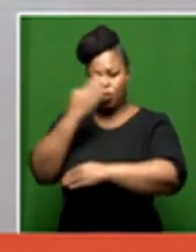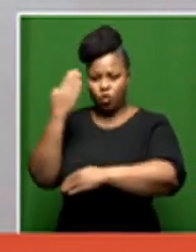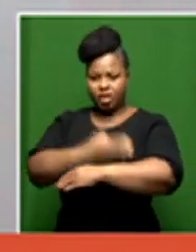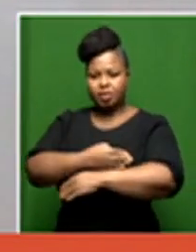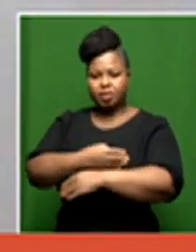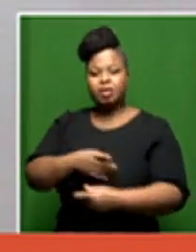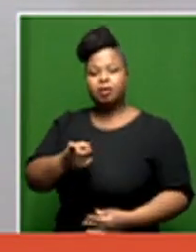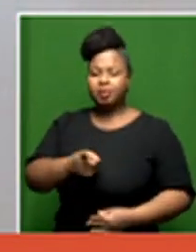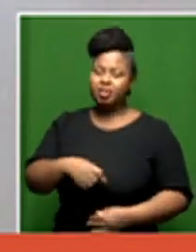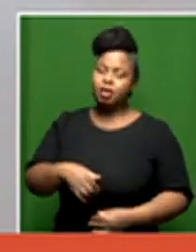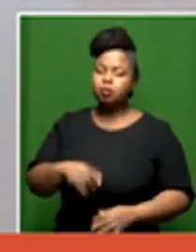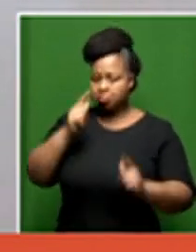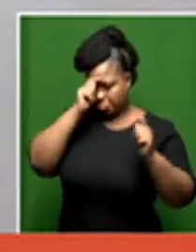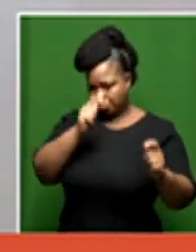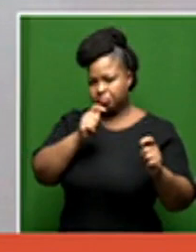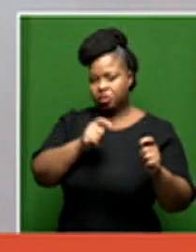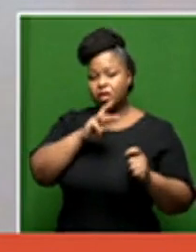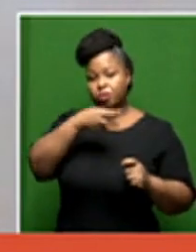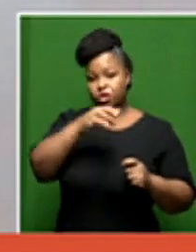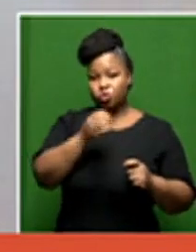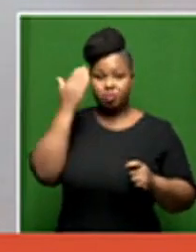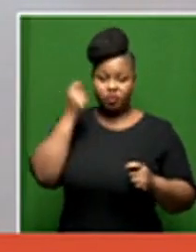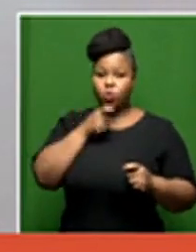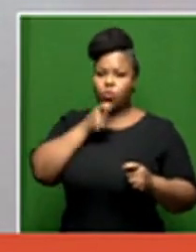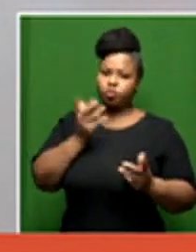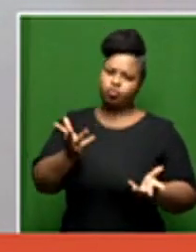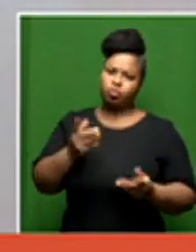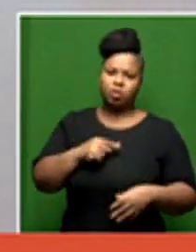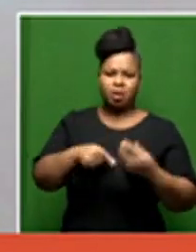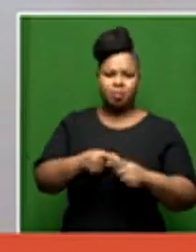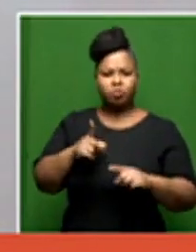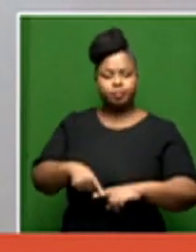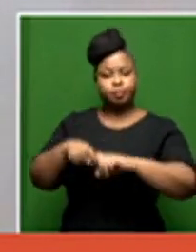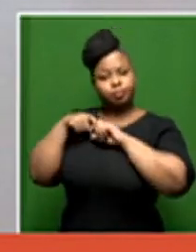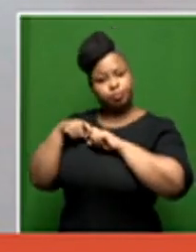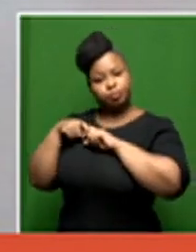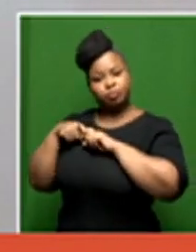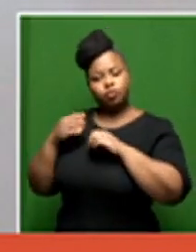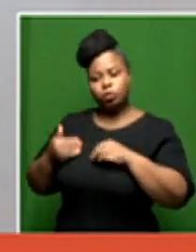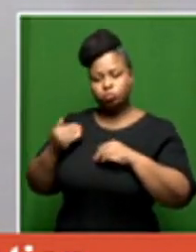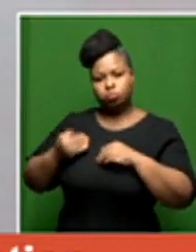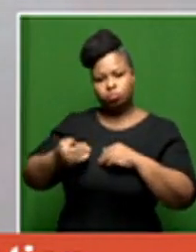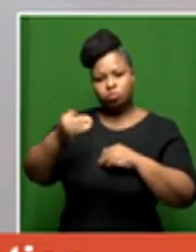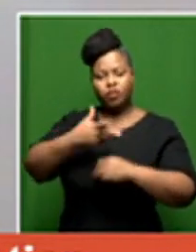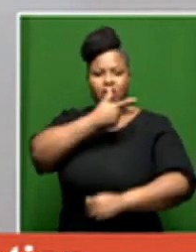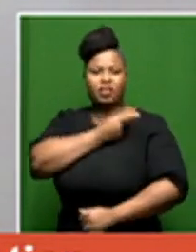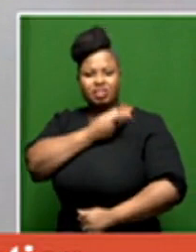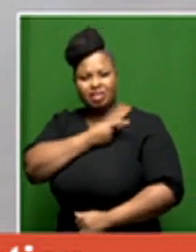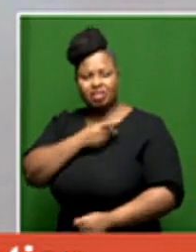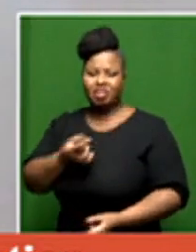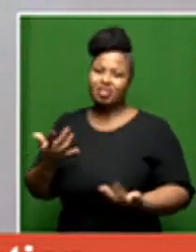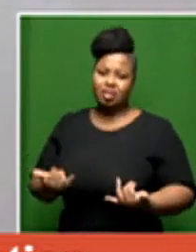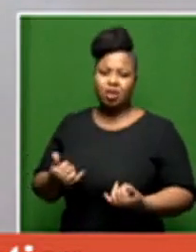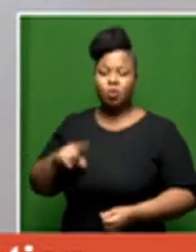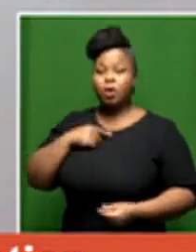acknowledges what WHO has stated in terms of suspension of routine vaccination. Announcement